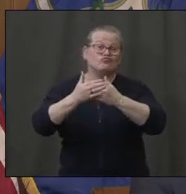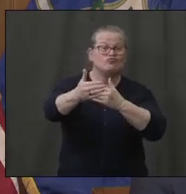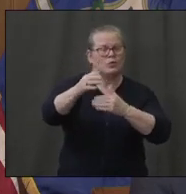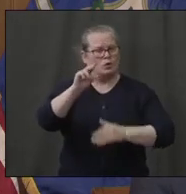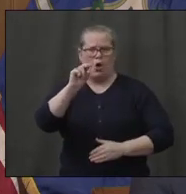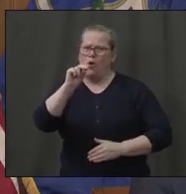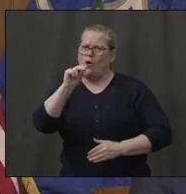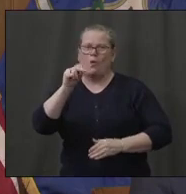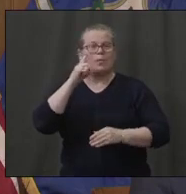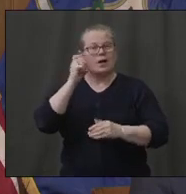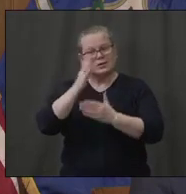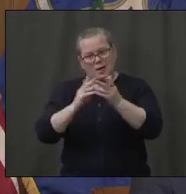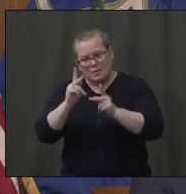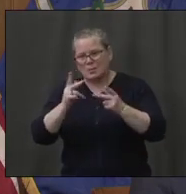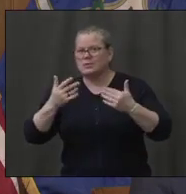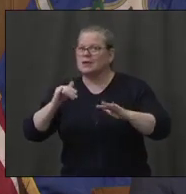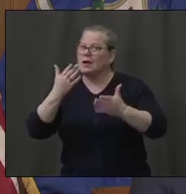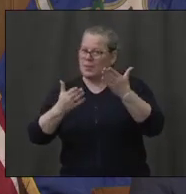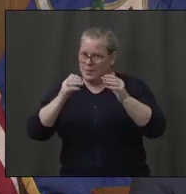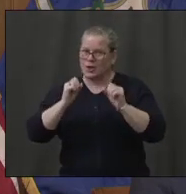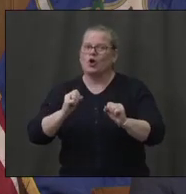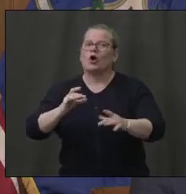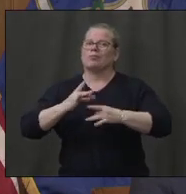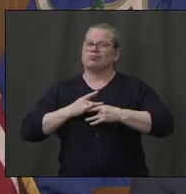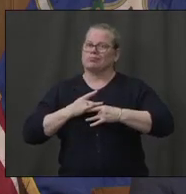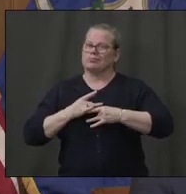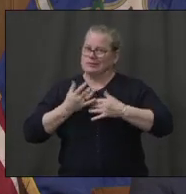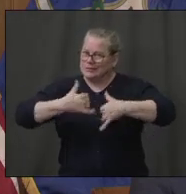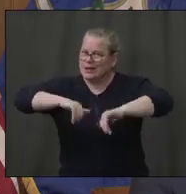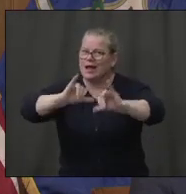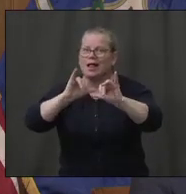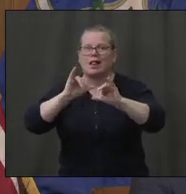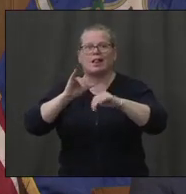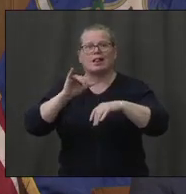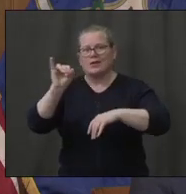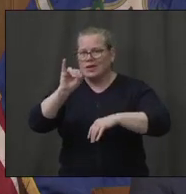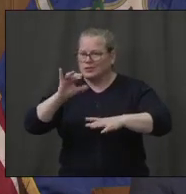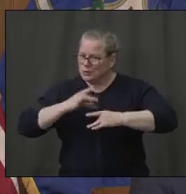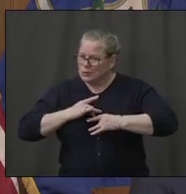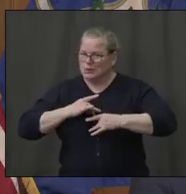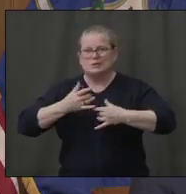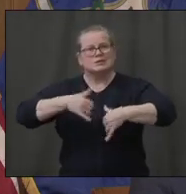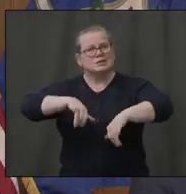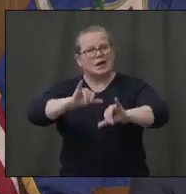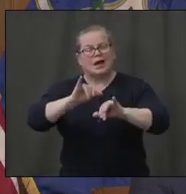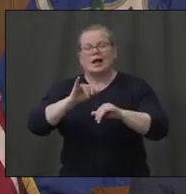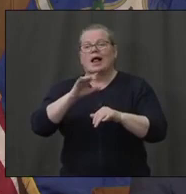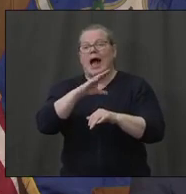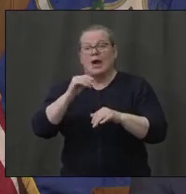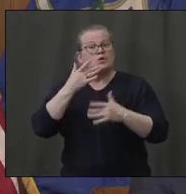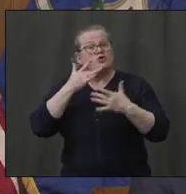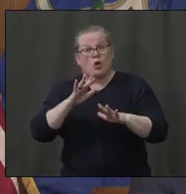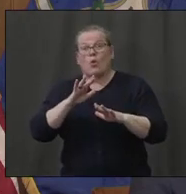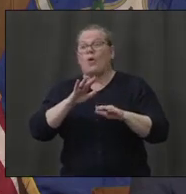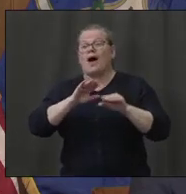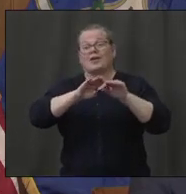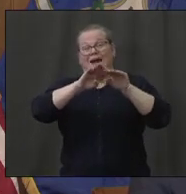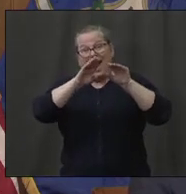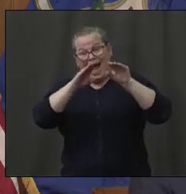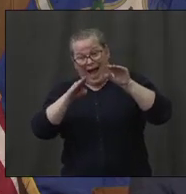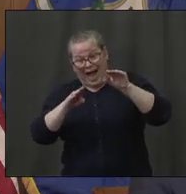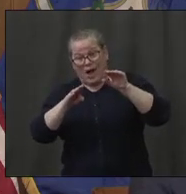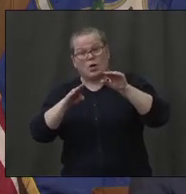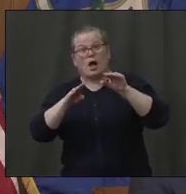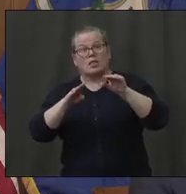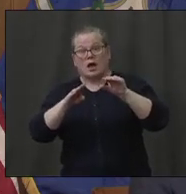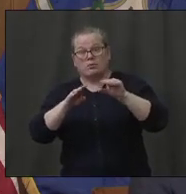as you said, lead to another flare-up. So this is why the governor described some of the strategies that we've already started working on, the smart